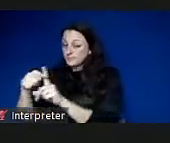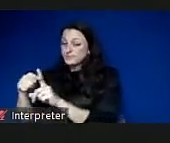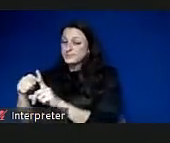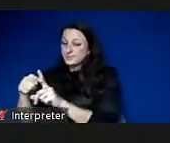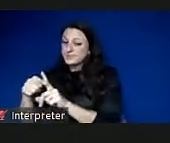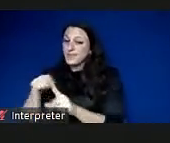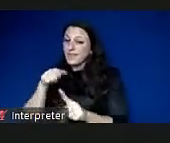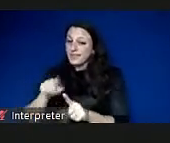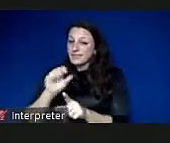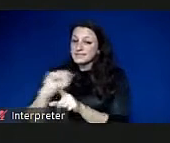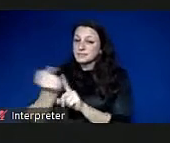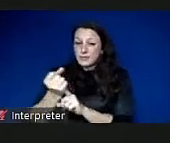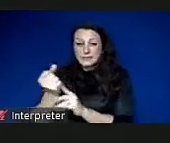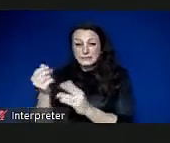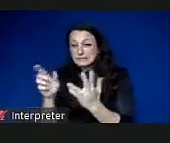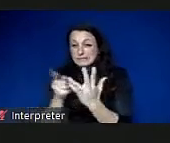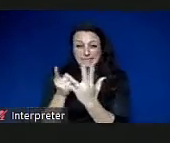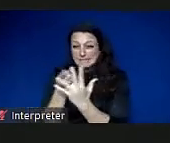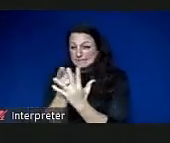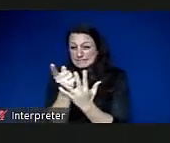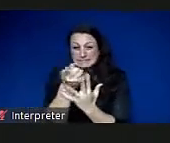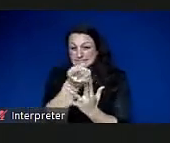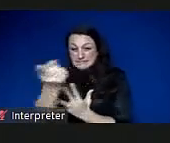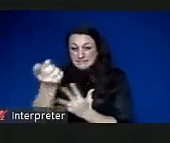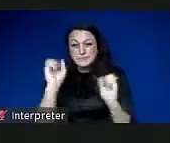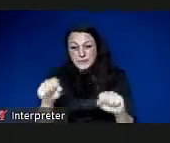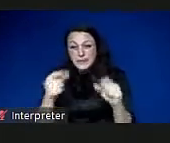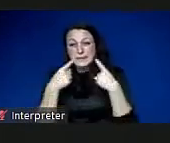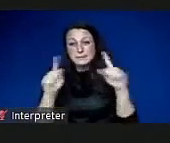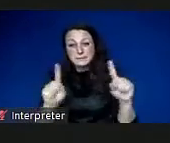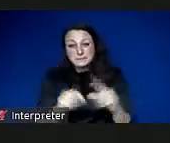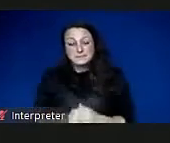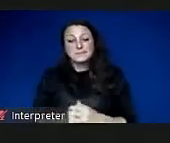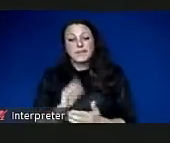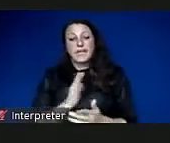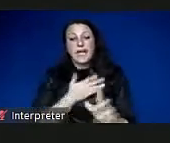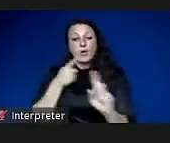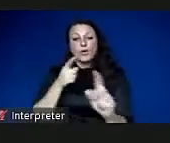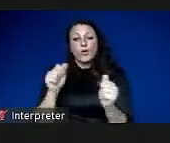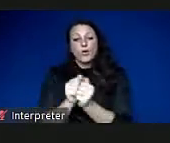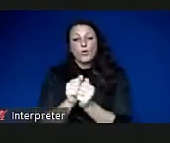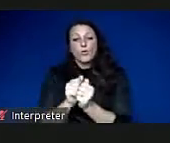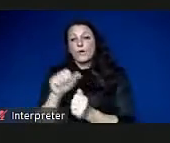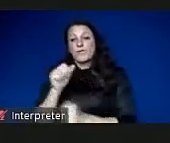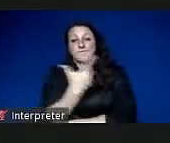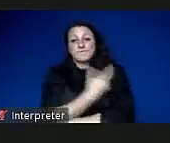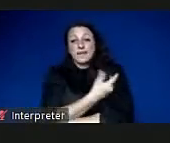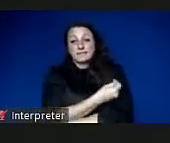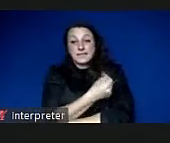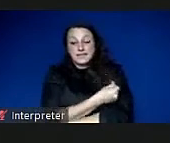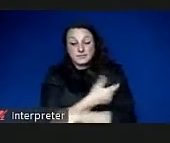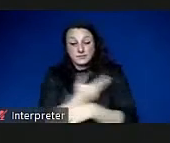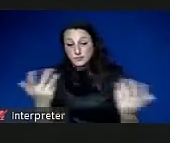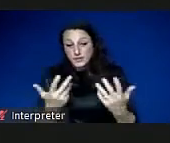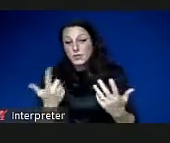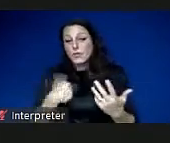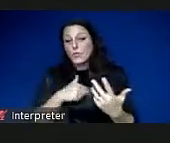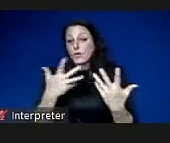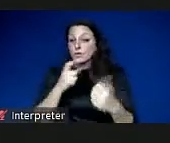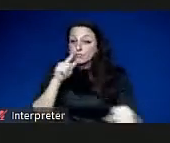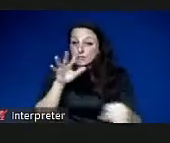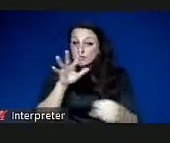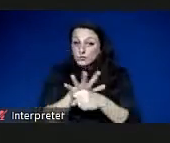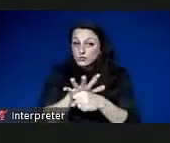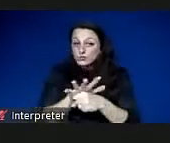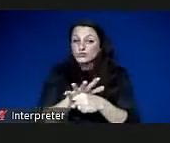here. Our goal in our mass vaccination campaign is to ensure that we